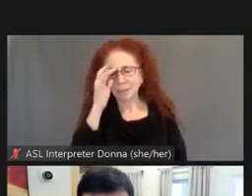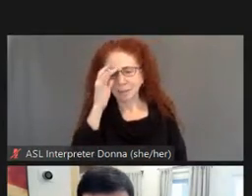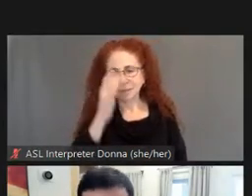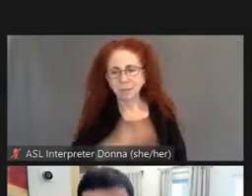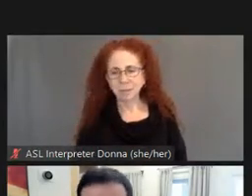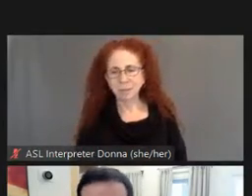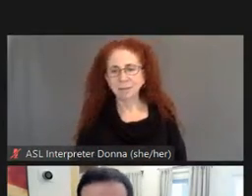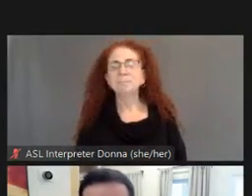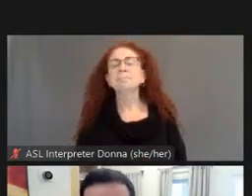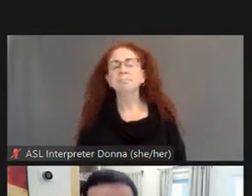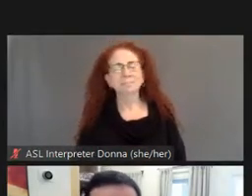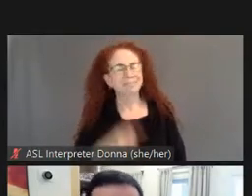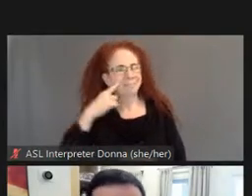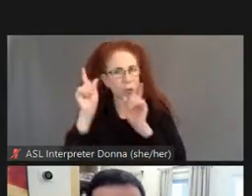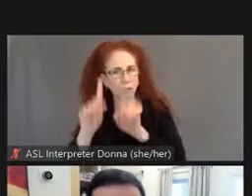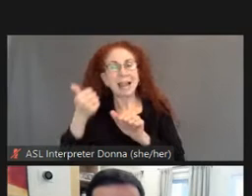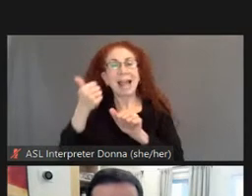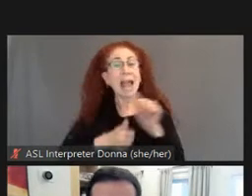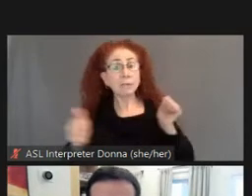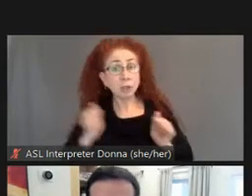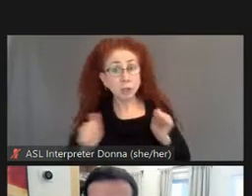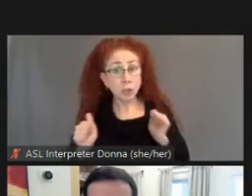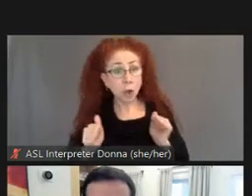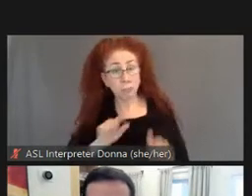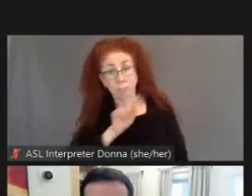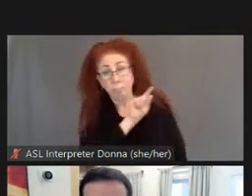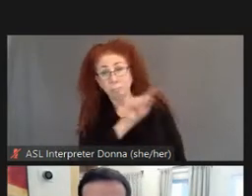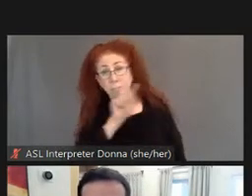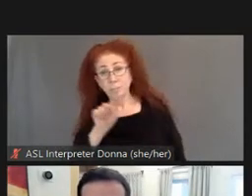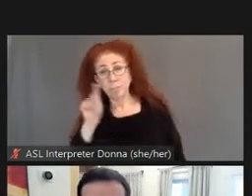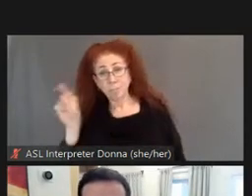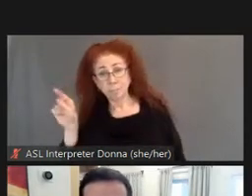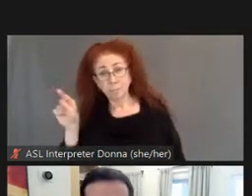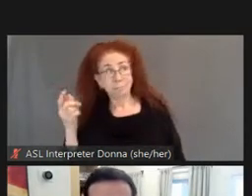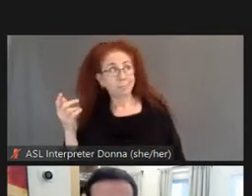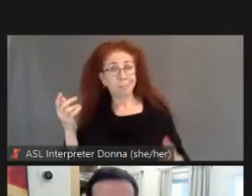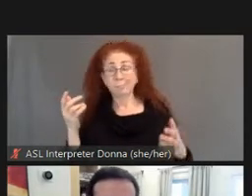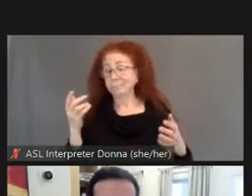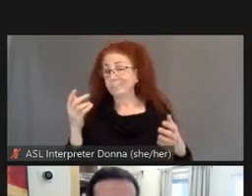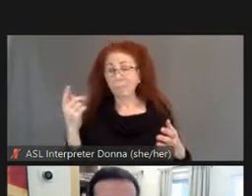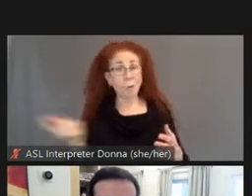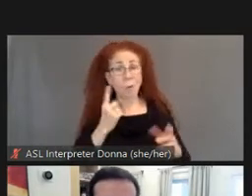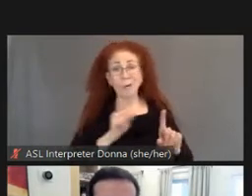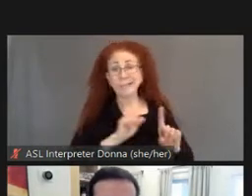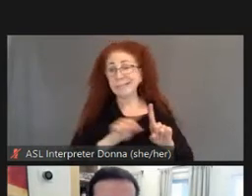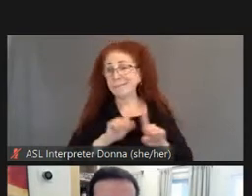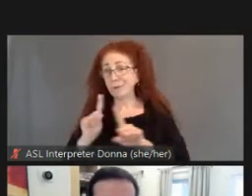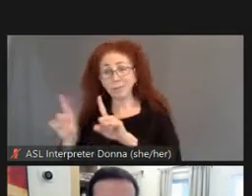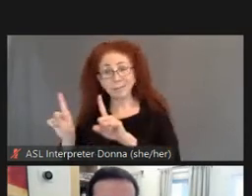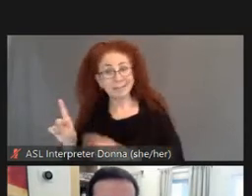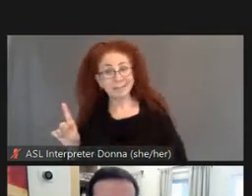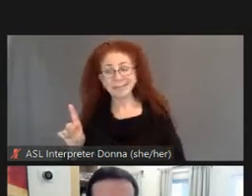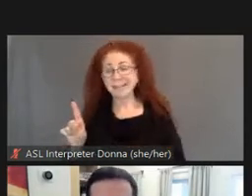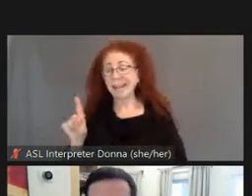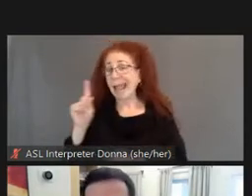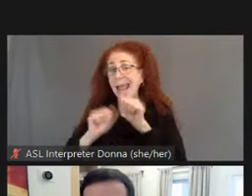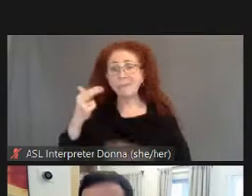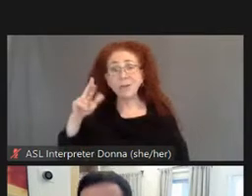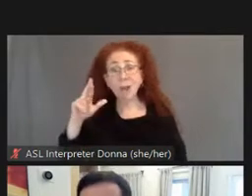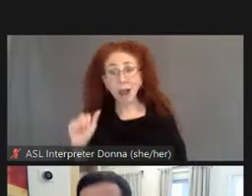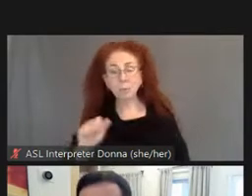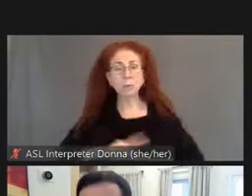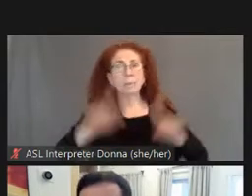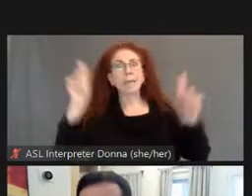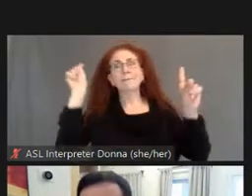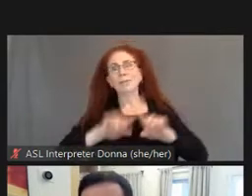like Stephen said, every performance in general is different, and every opera has been so